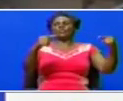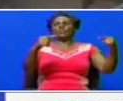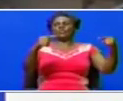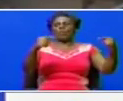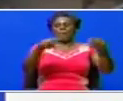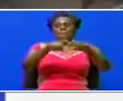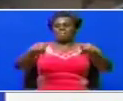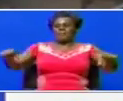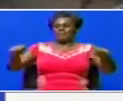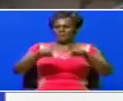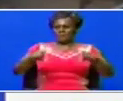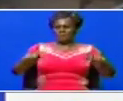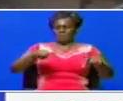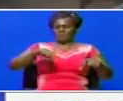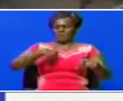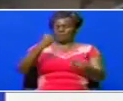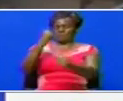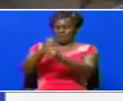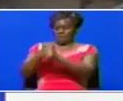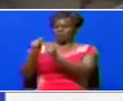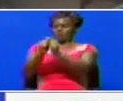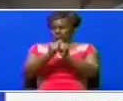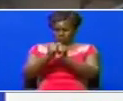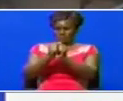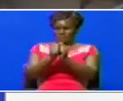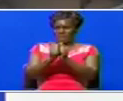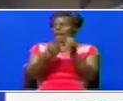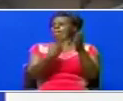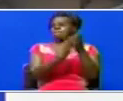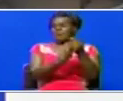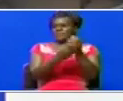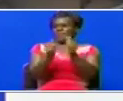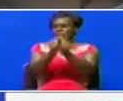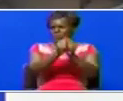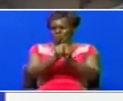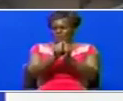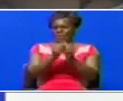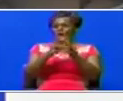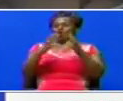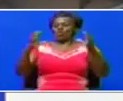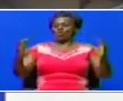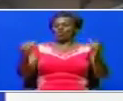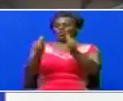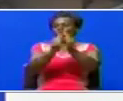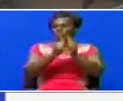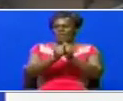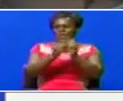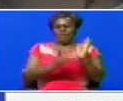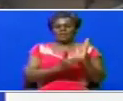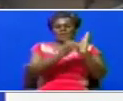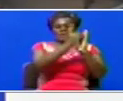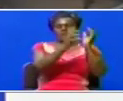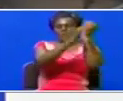We shall work together. We shall partner together. We shall grow together. We shall develop this